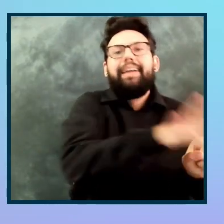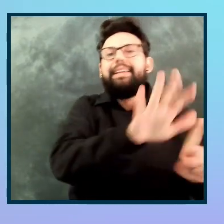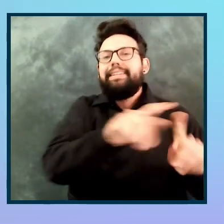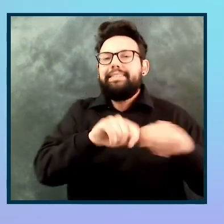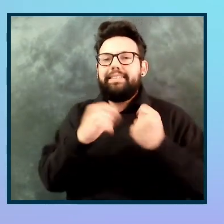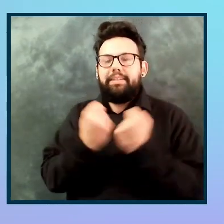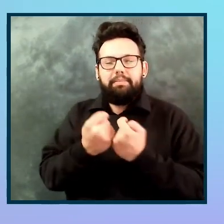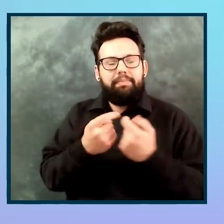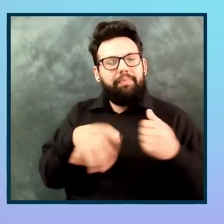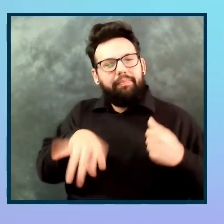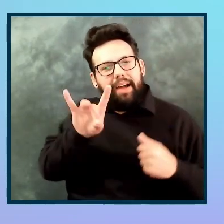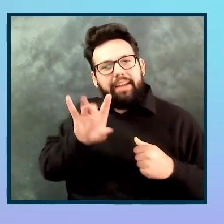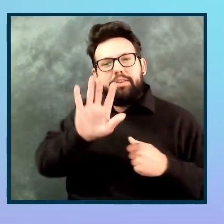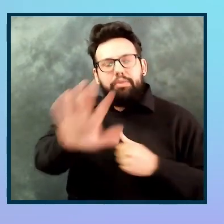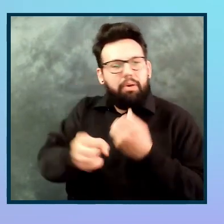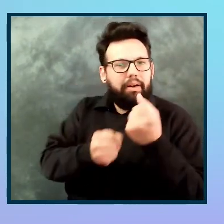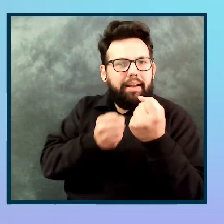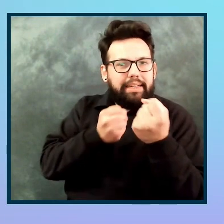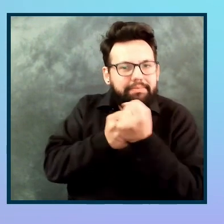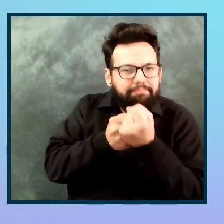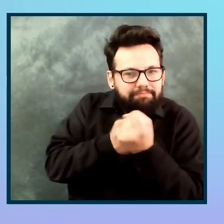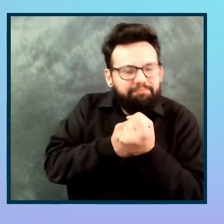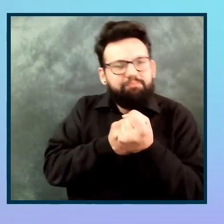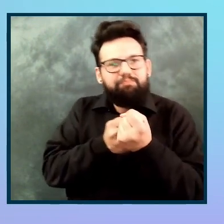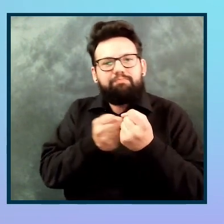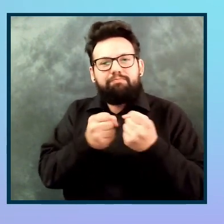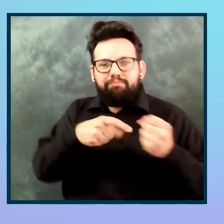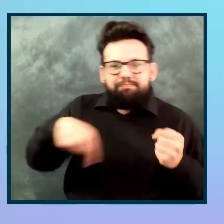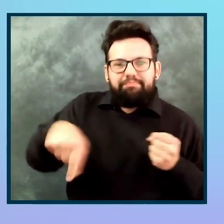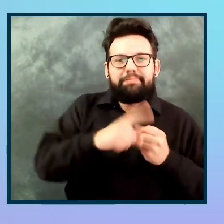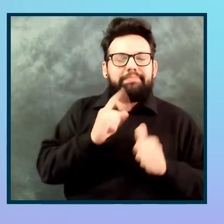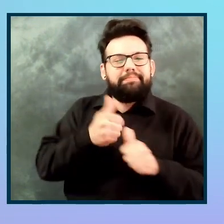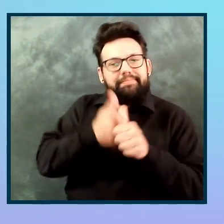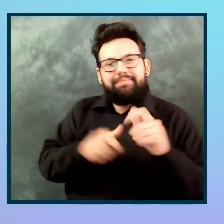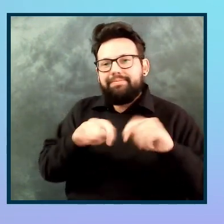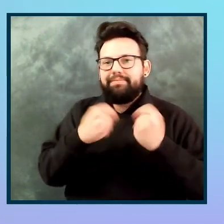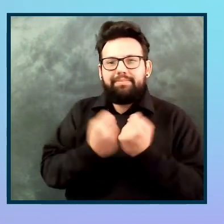within each functional team really helps, because you're not going